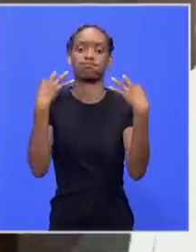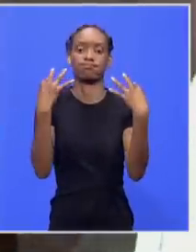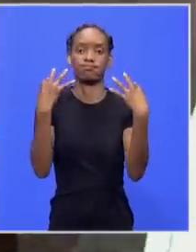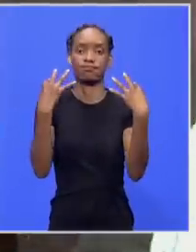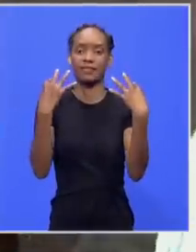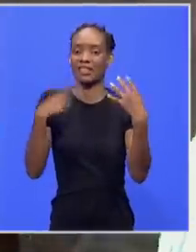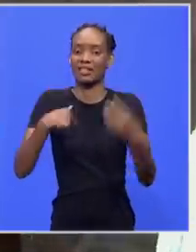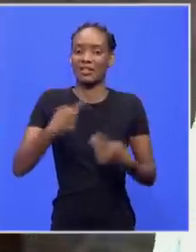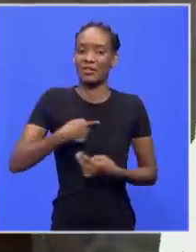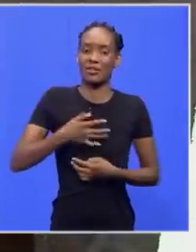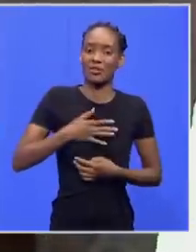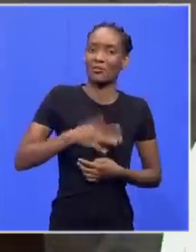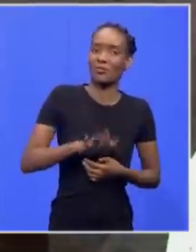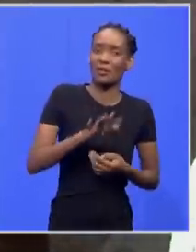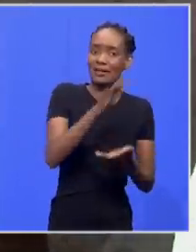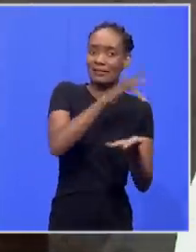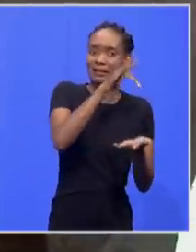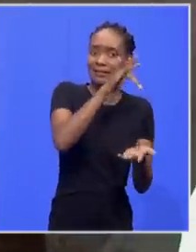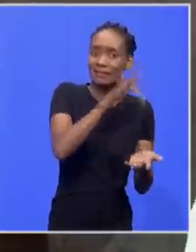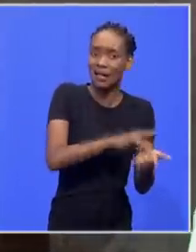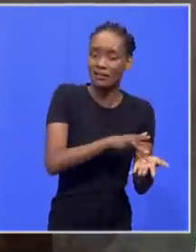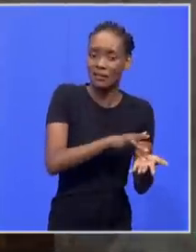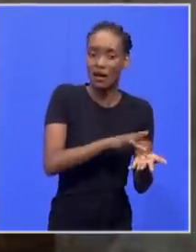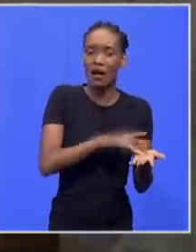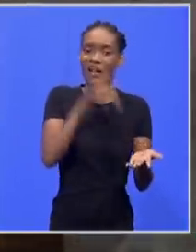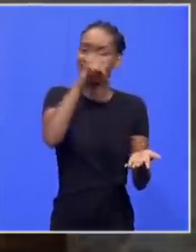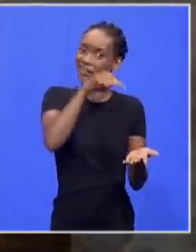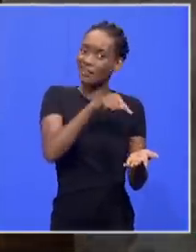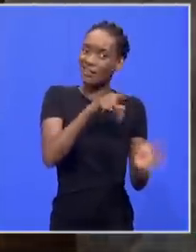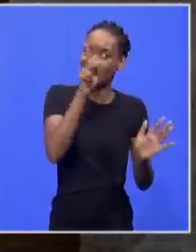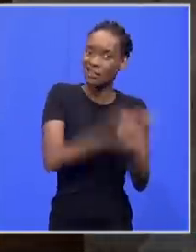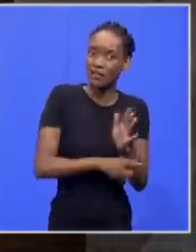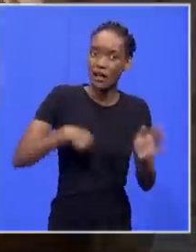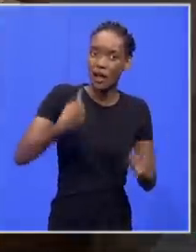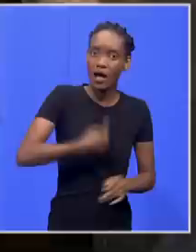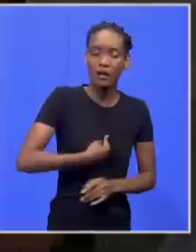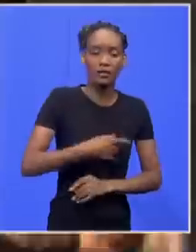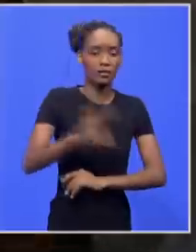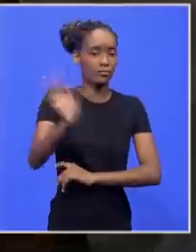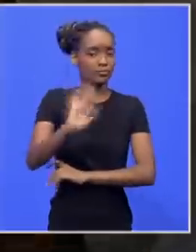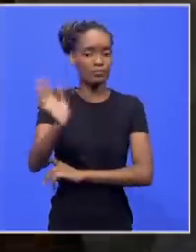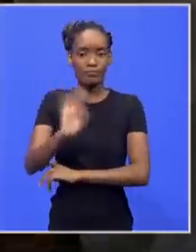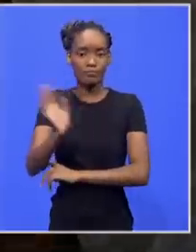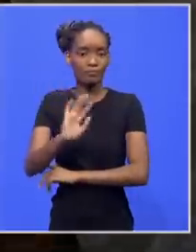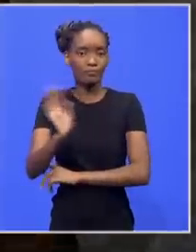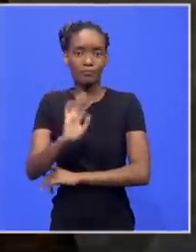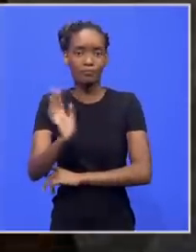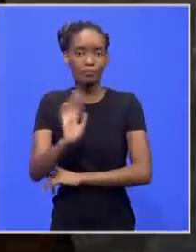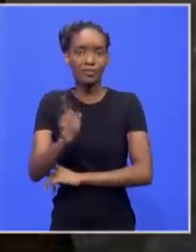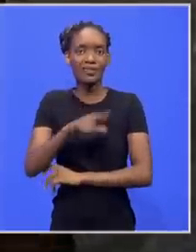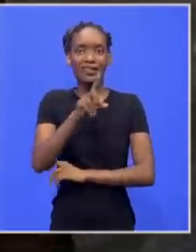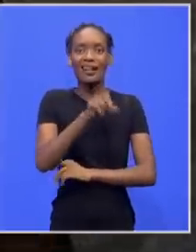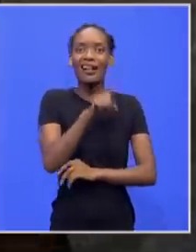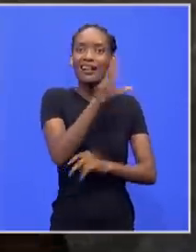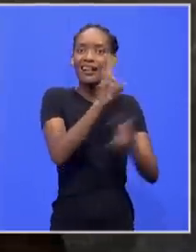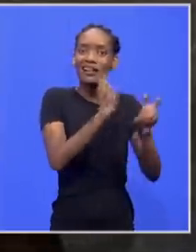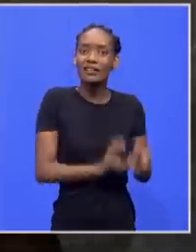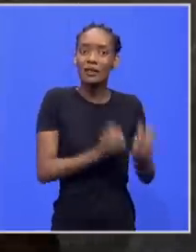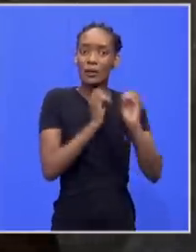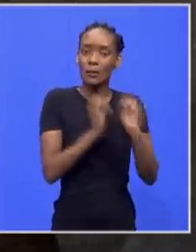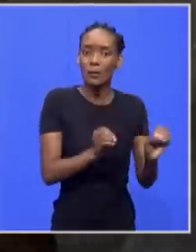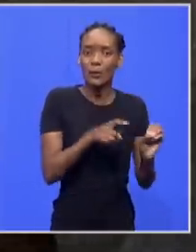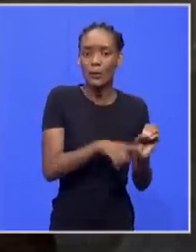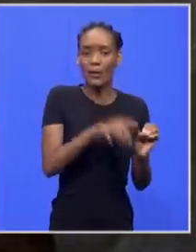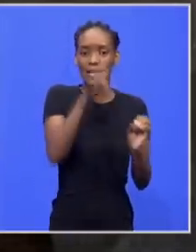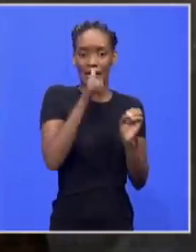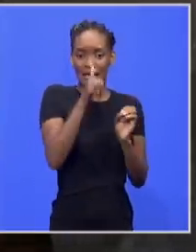the concentration camp to go and kill us there. We're living with a snake there, Lindela. There's no electricity. The criminal, they